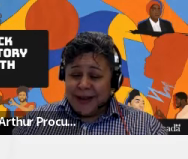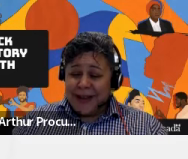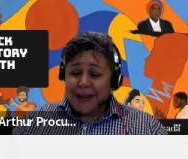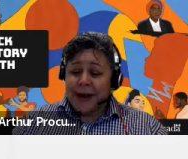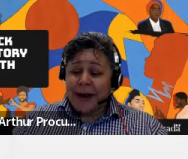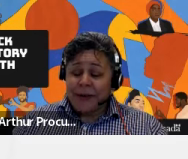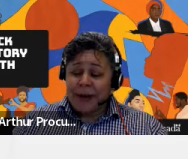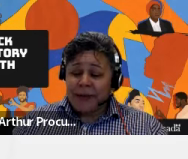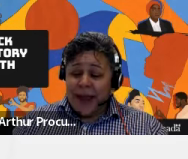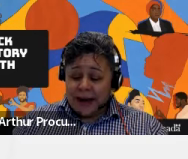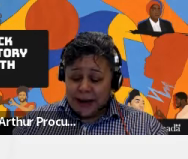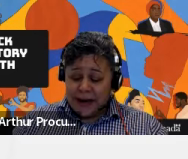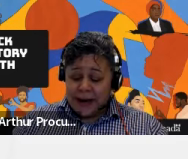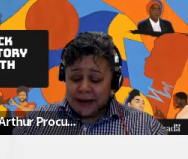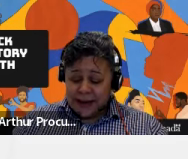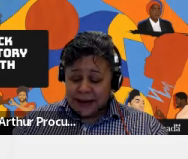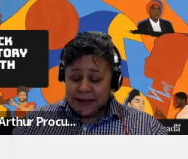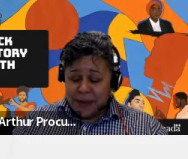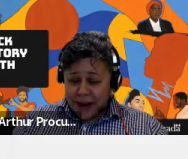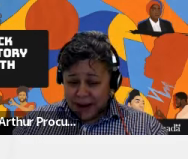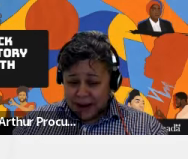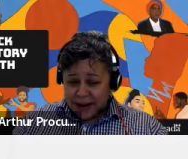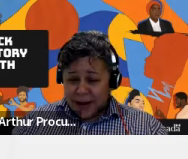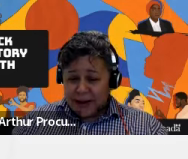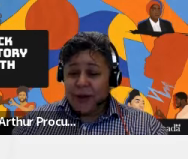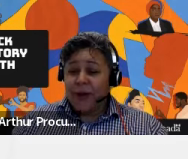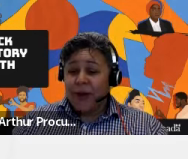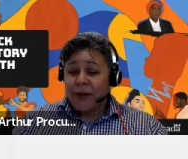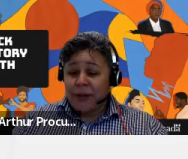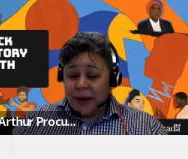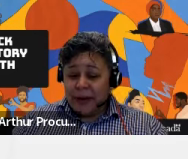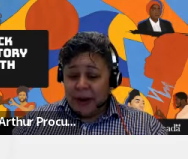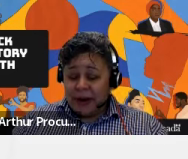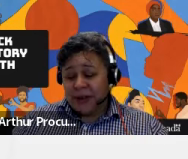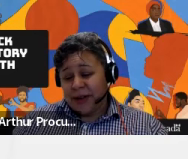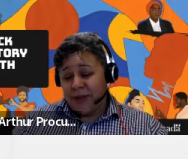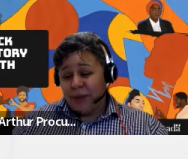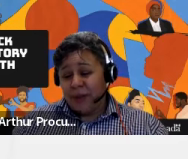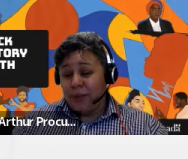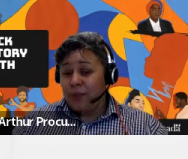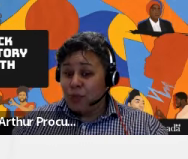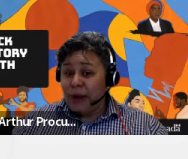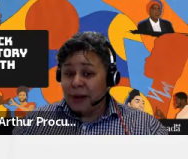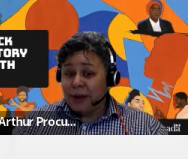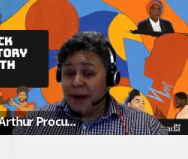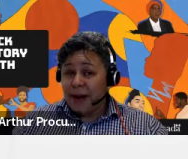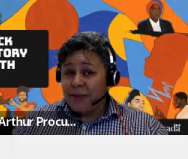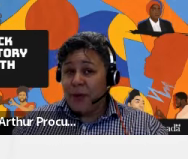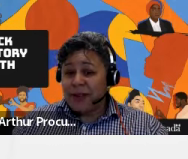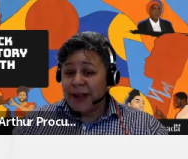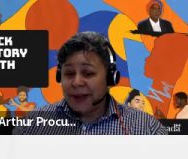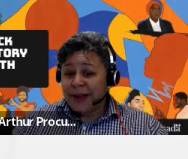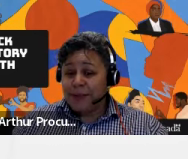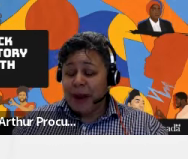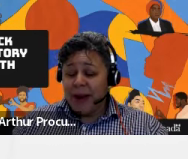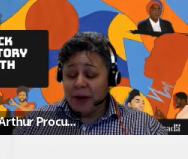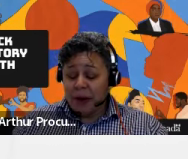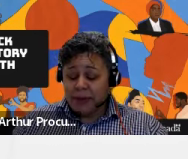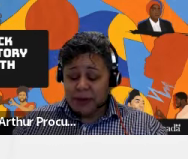anything that the government of Canada doesn't buy. So we very much will most